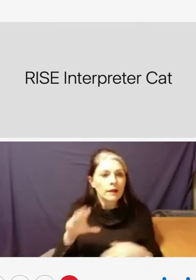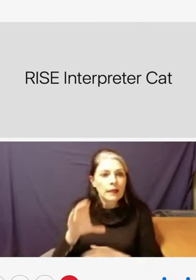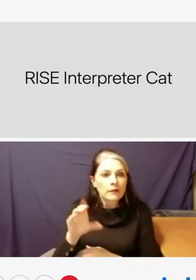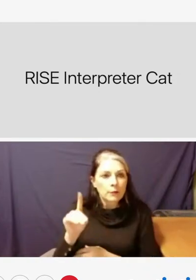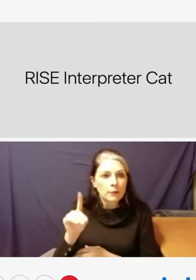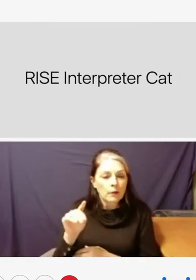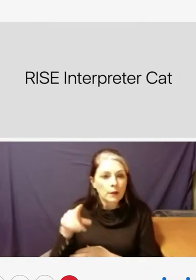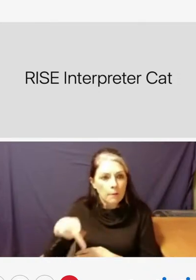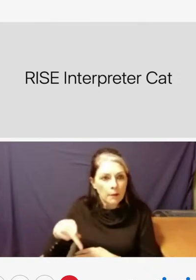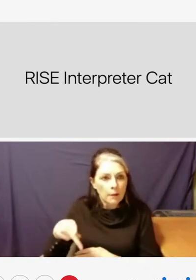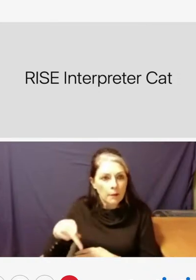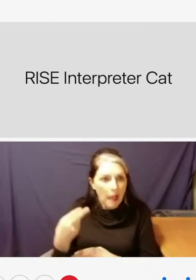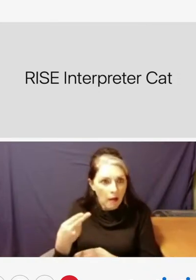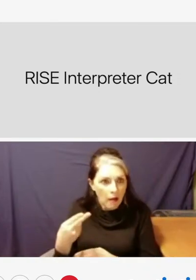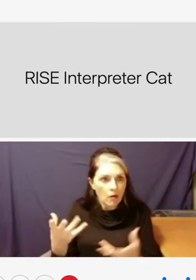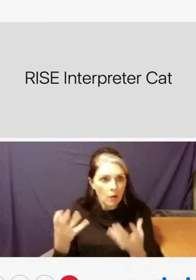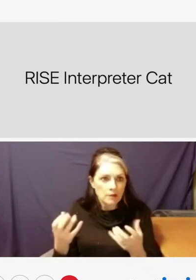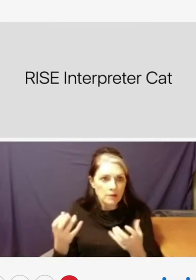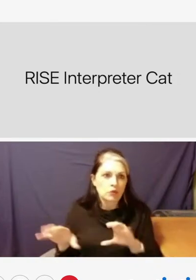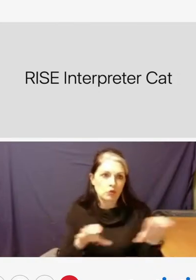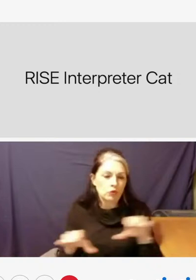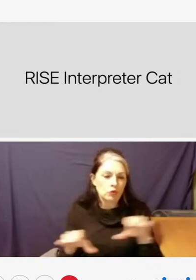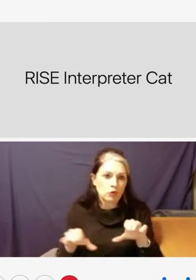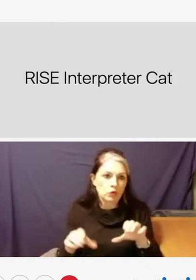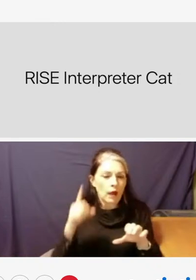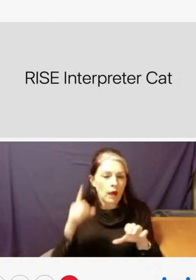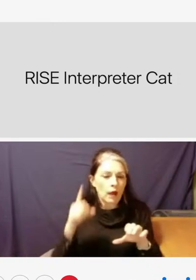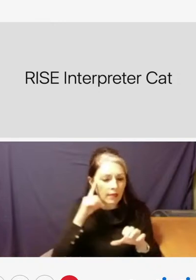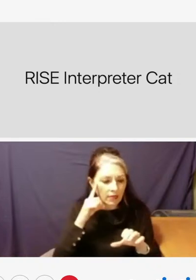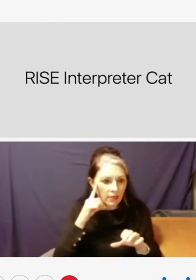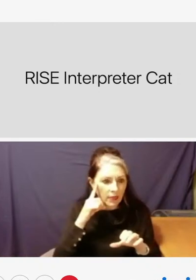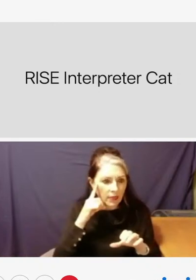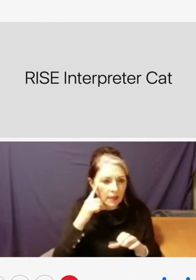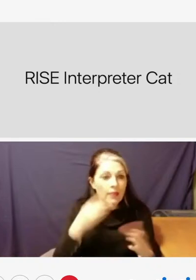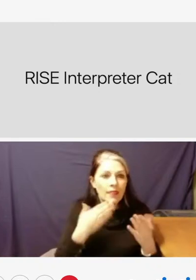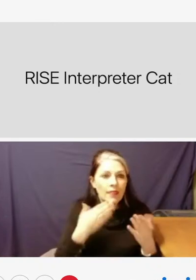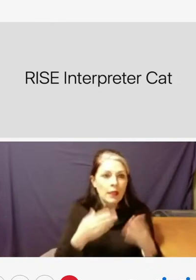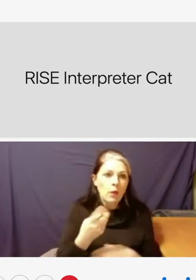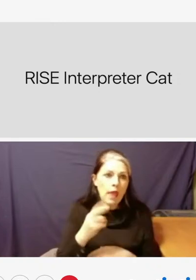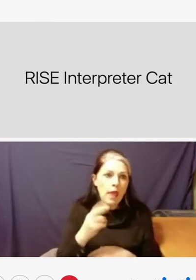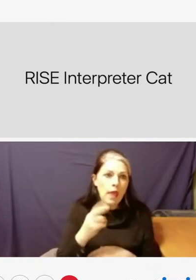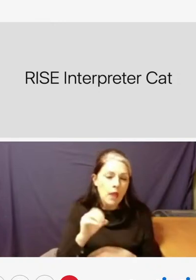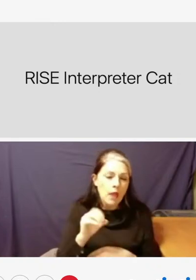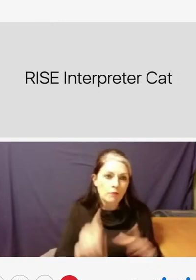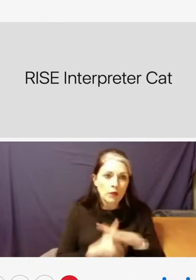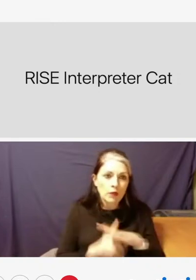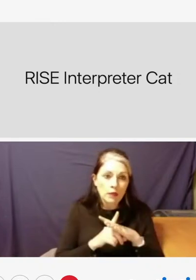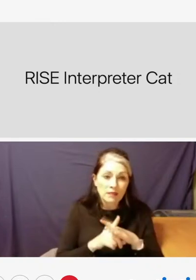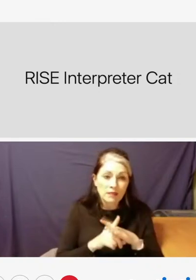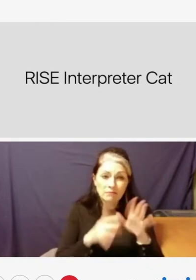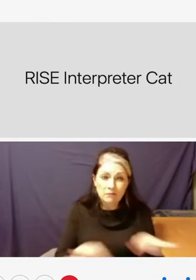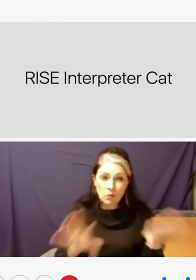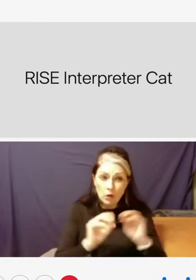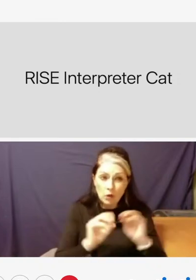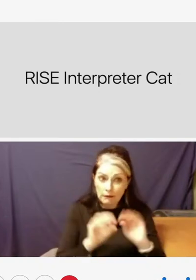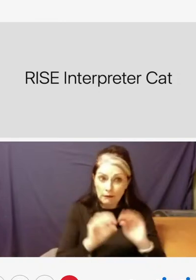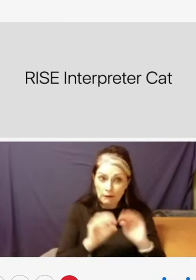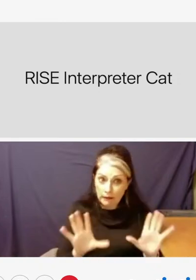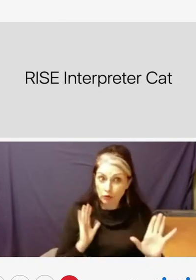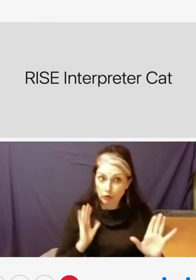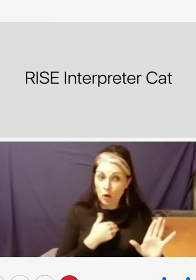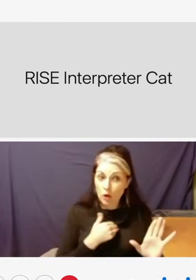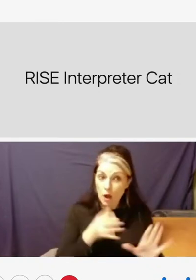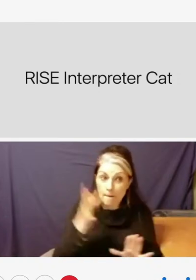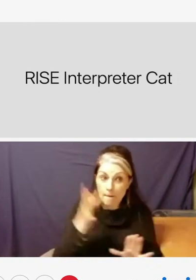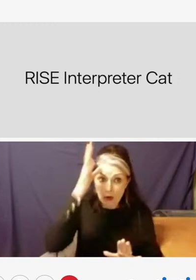do and I thank you Miss harl for bringing that up too because we do need to make make that clear to our parents in our community